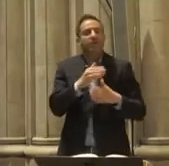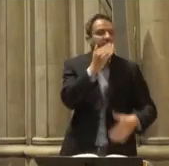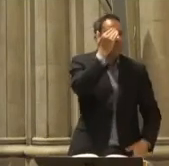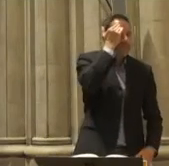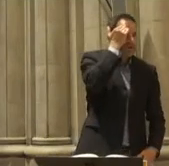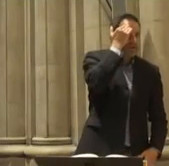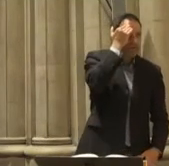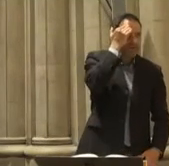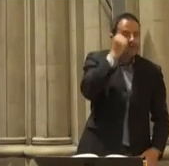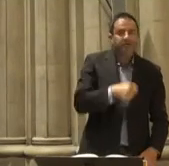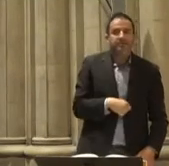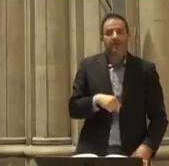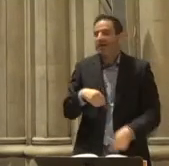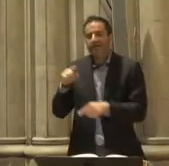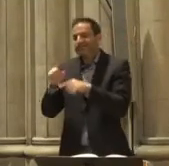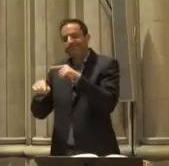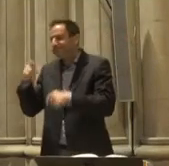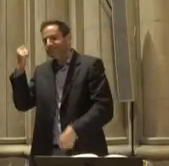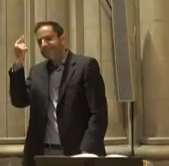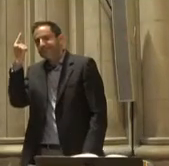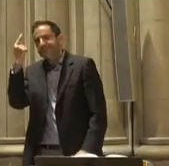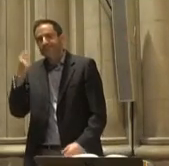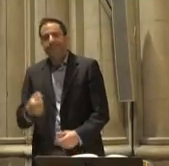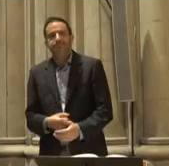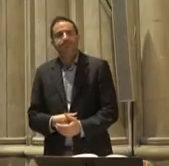familiar and the incomprehensible.